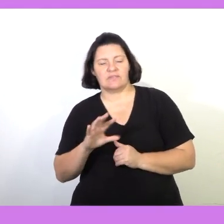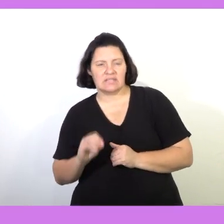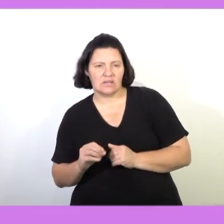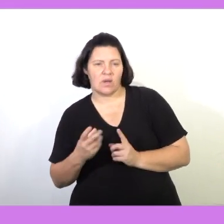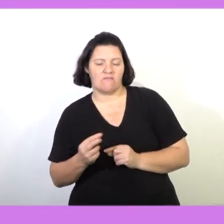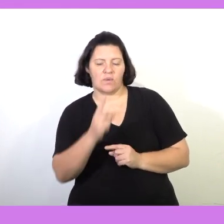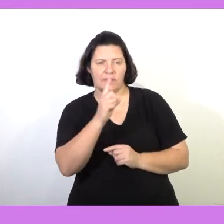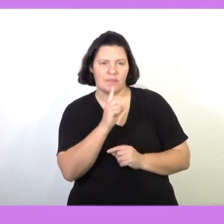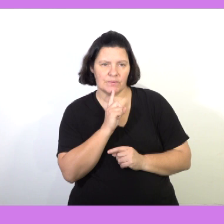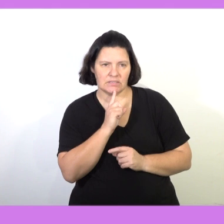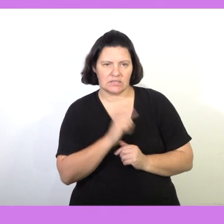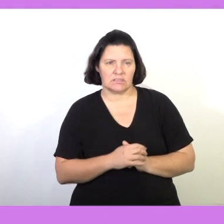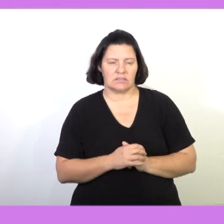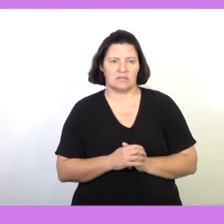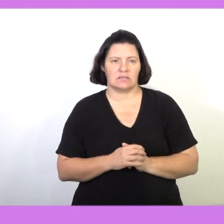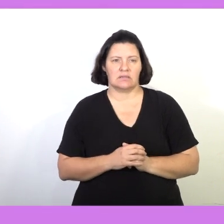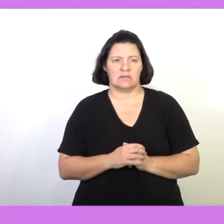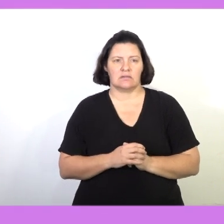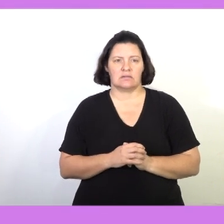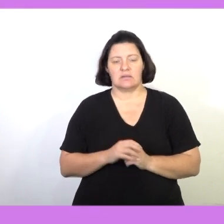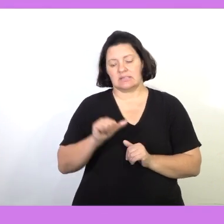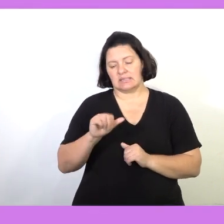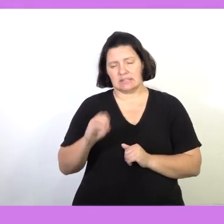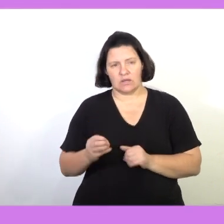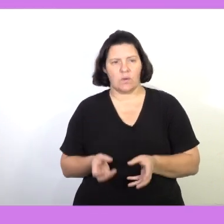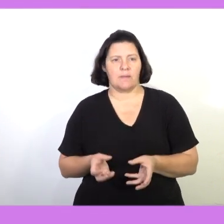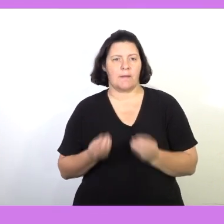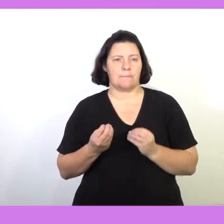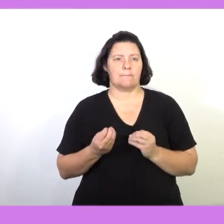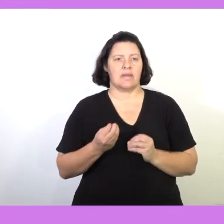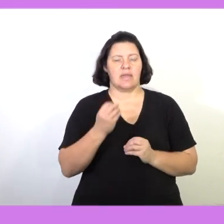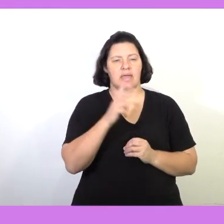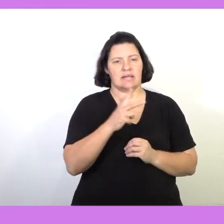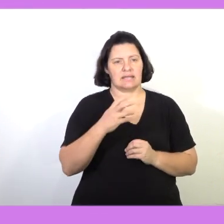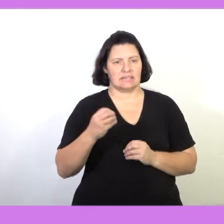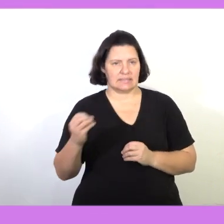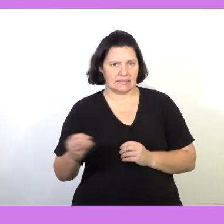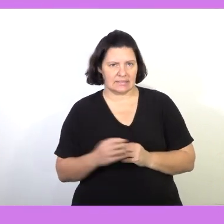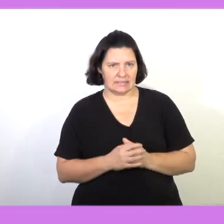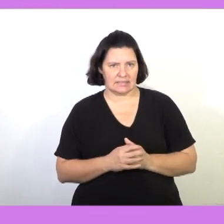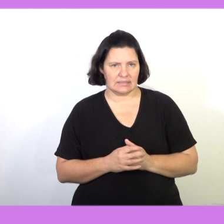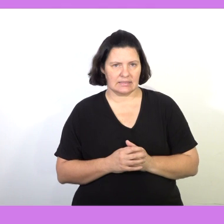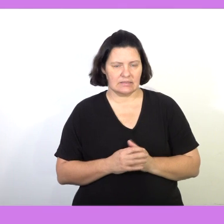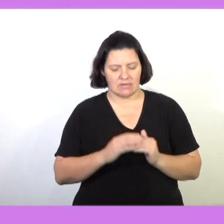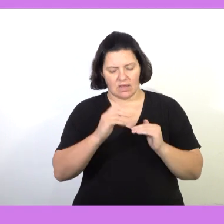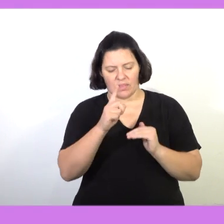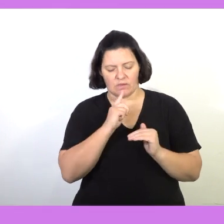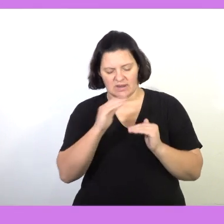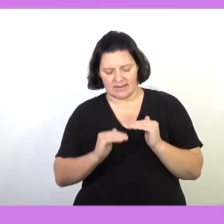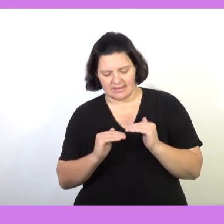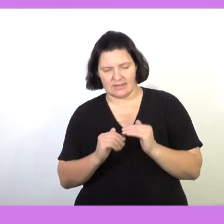And then 50, we have 1,000. And then 60, we have 800, just